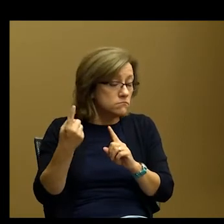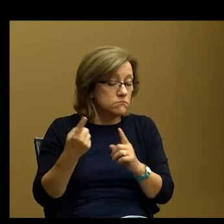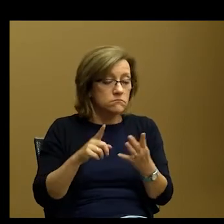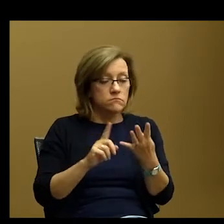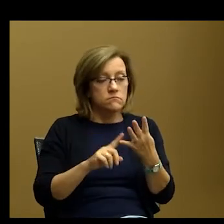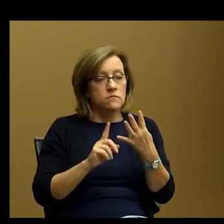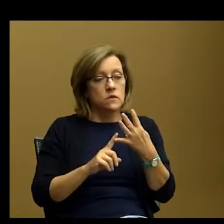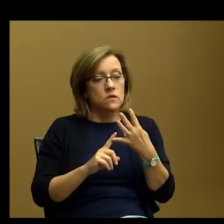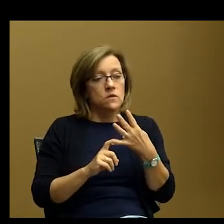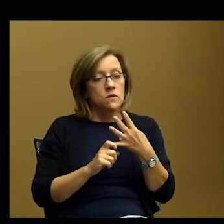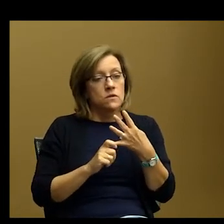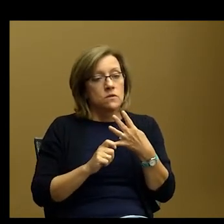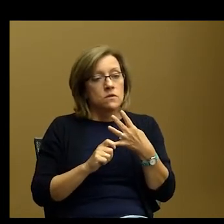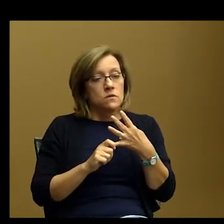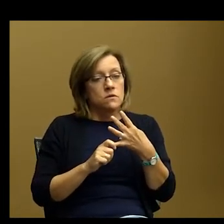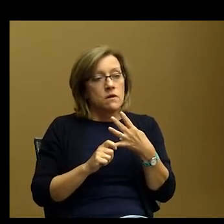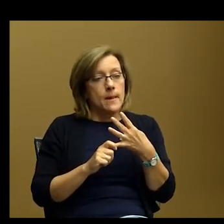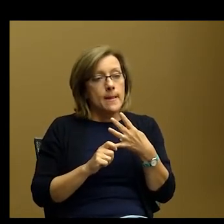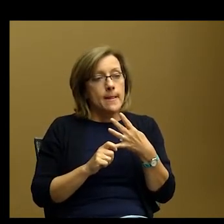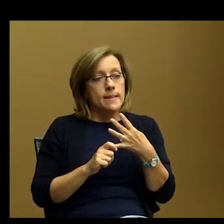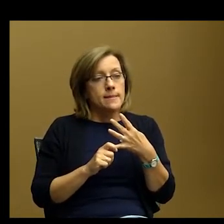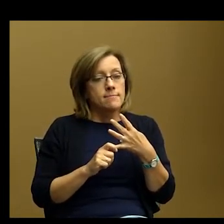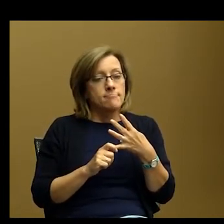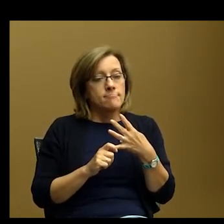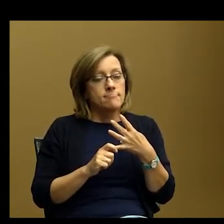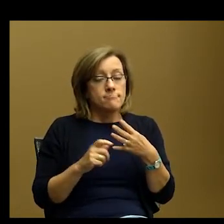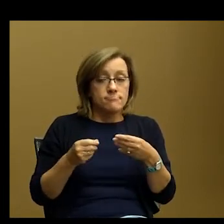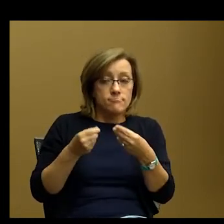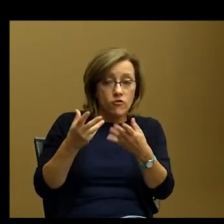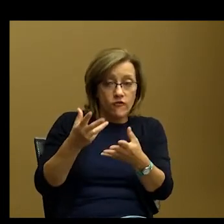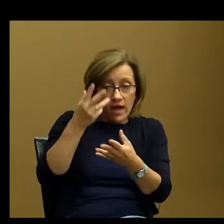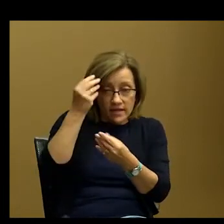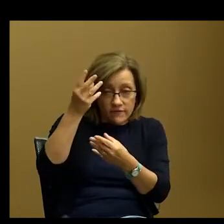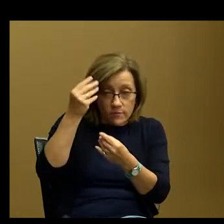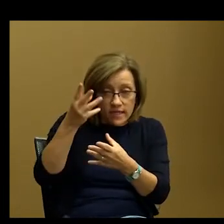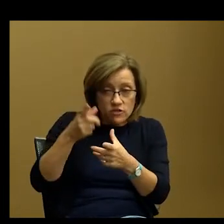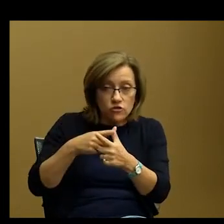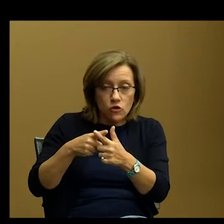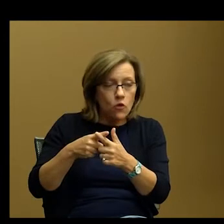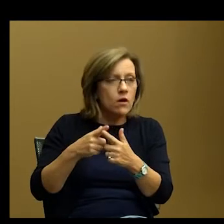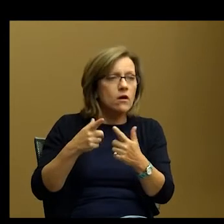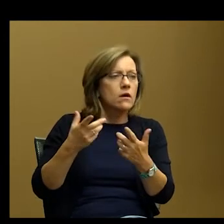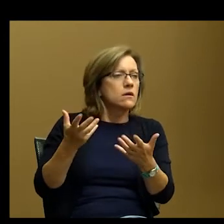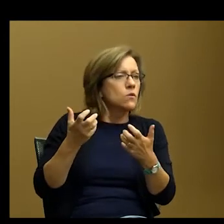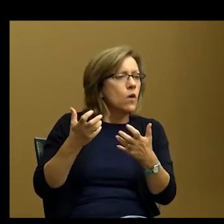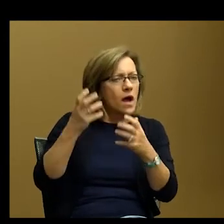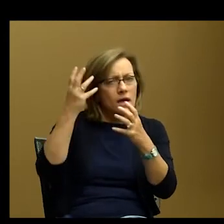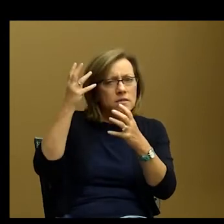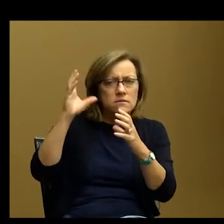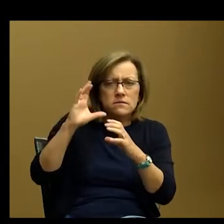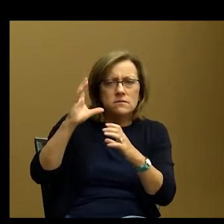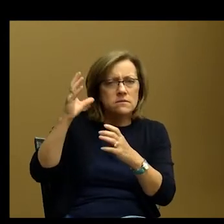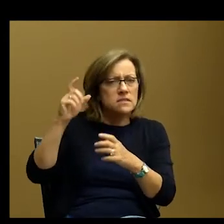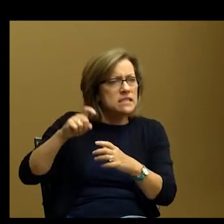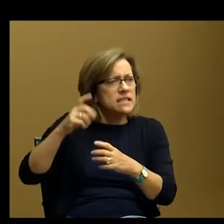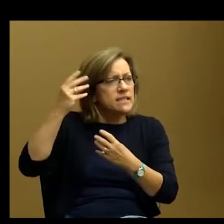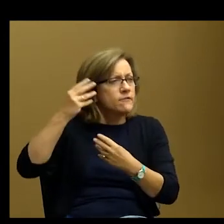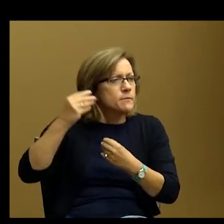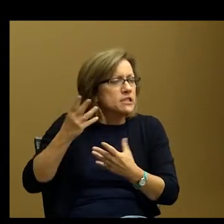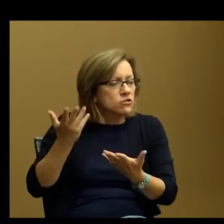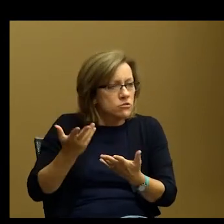or to provide or seek information. So under each of those 4